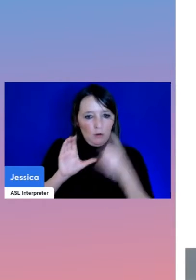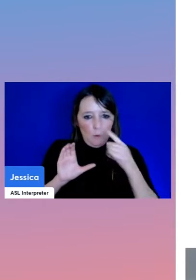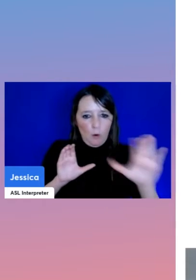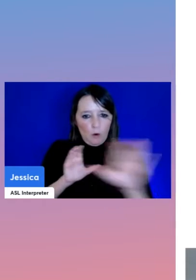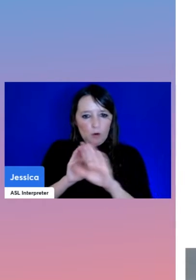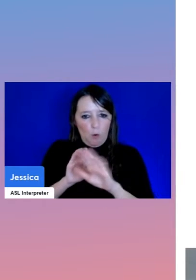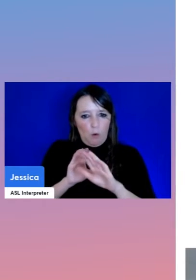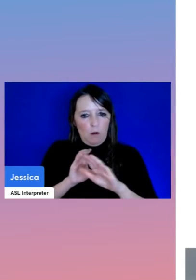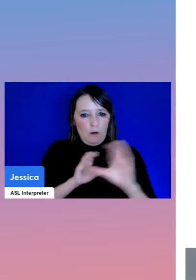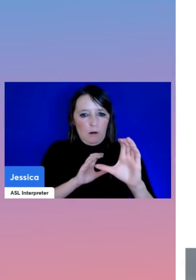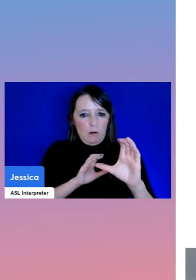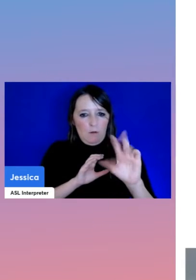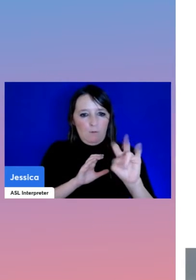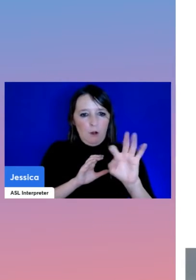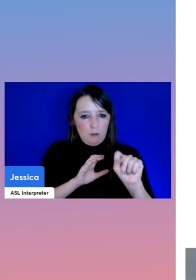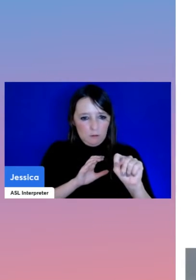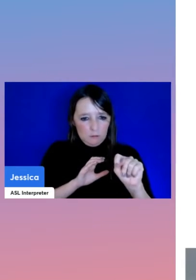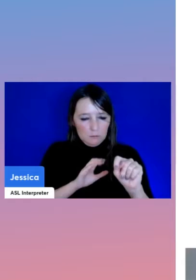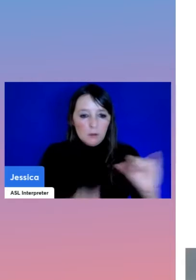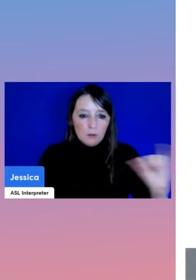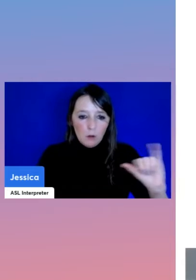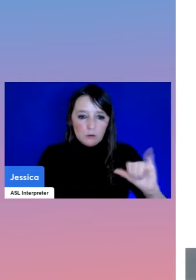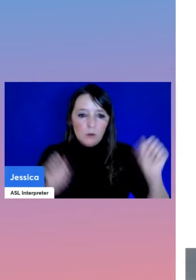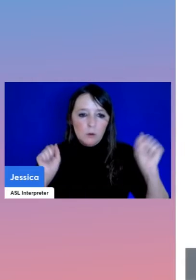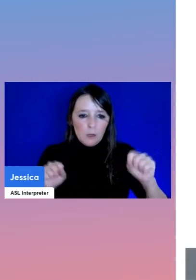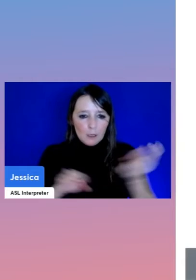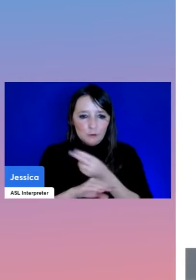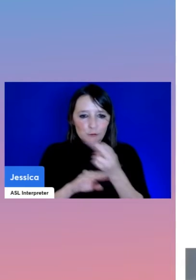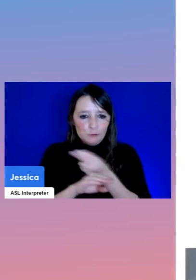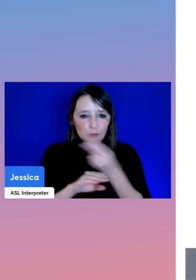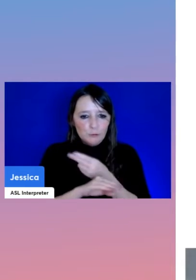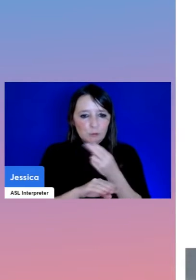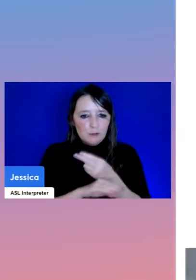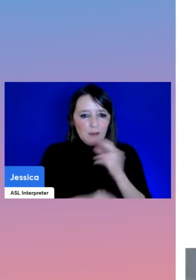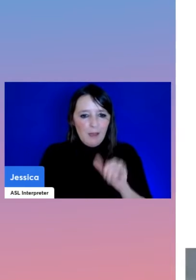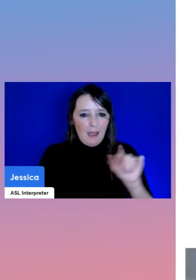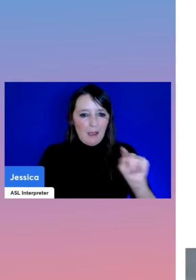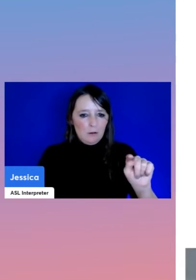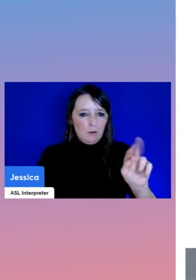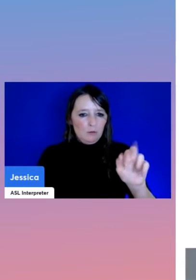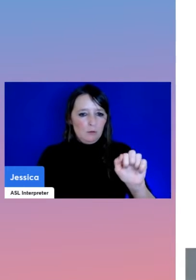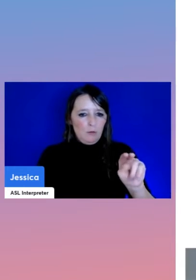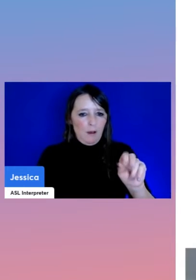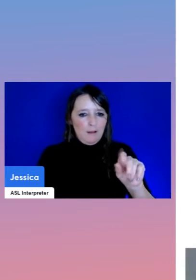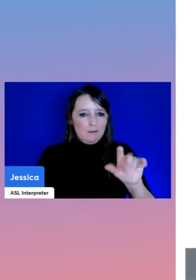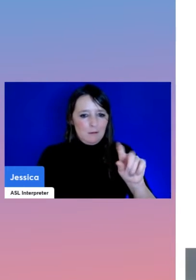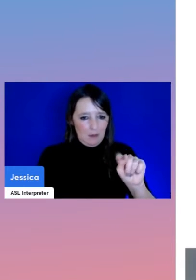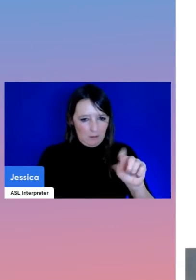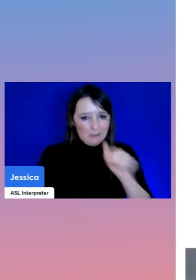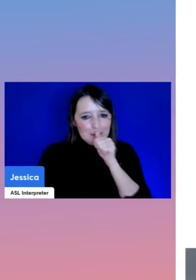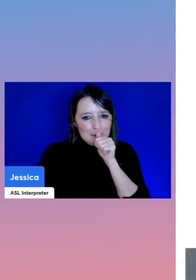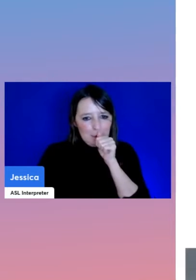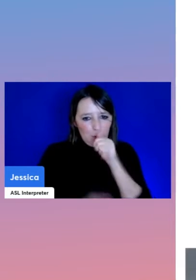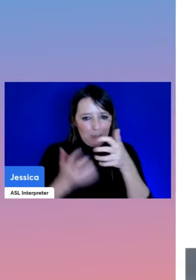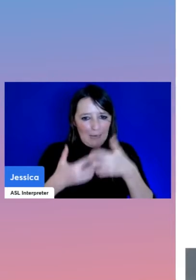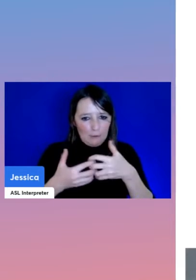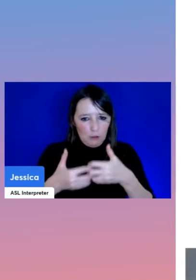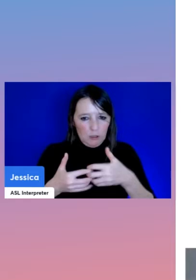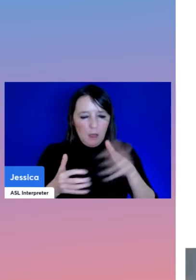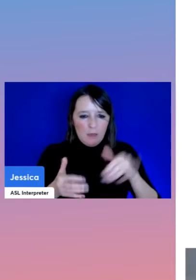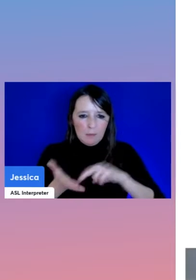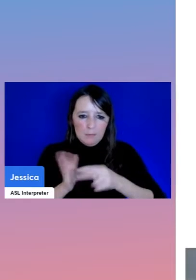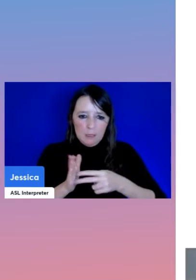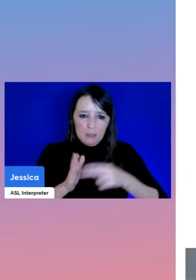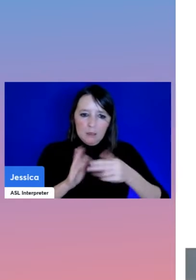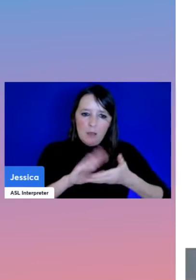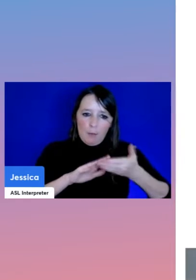also auto-unseal using the transit secret engine. This method enables operators to delegate the unsealing